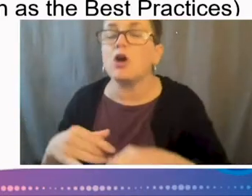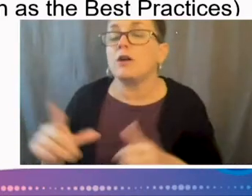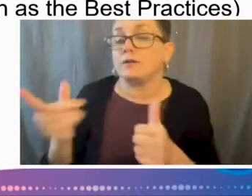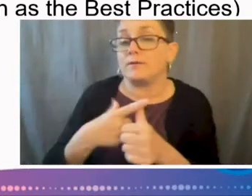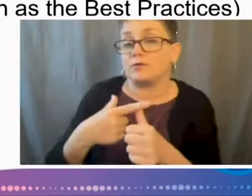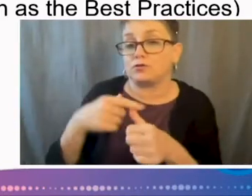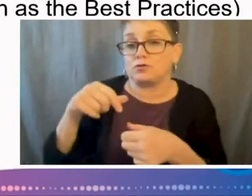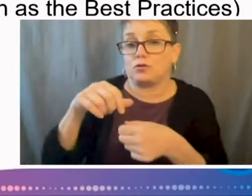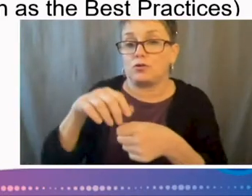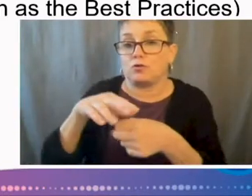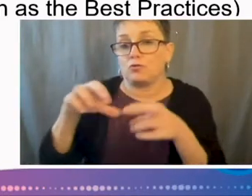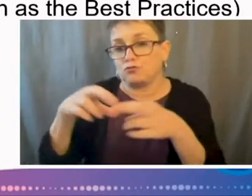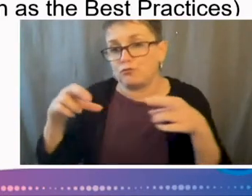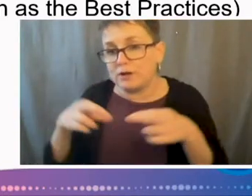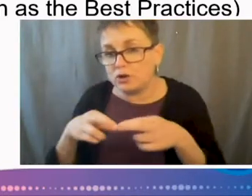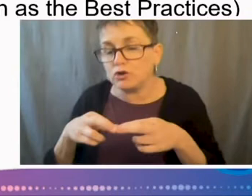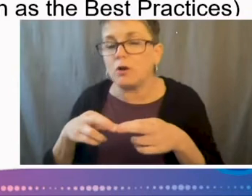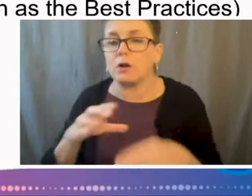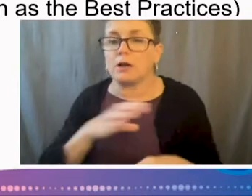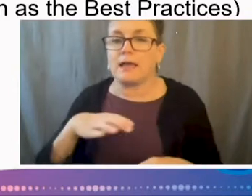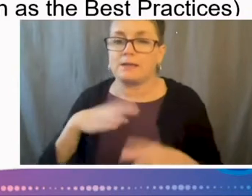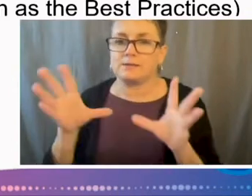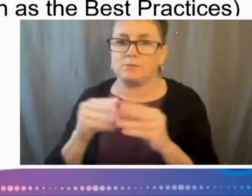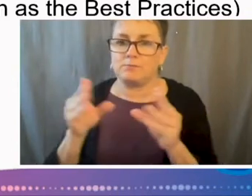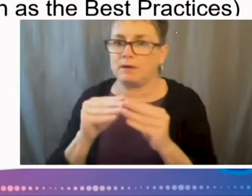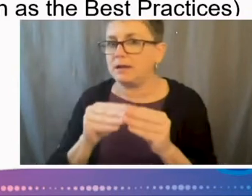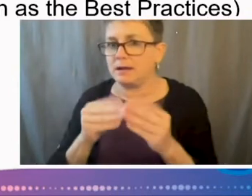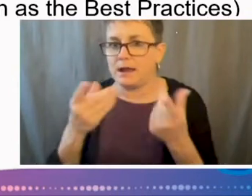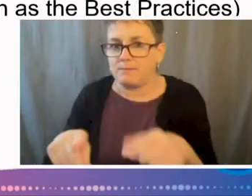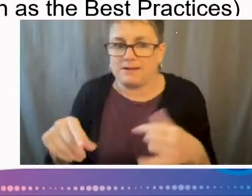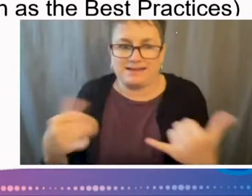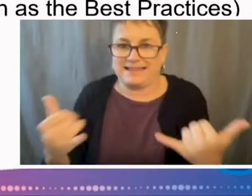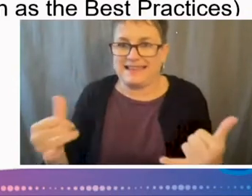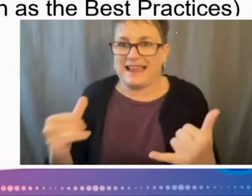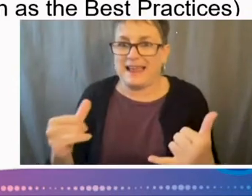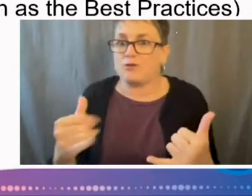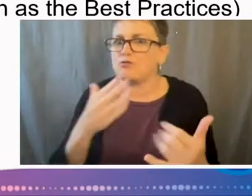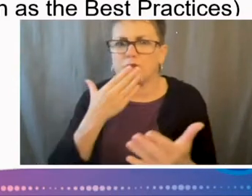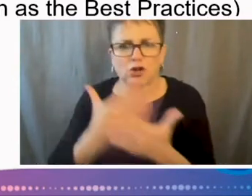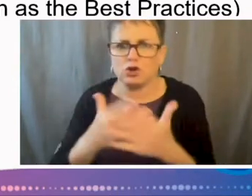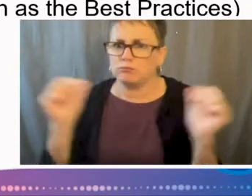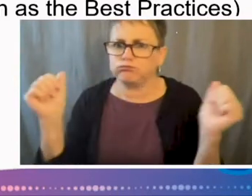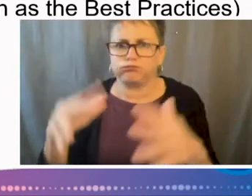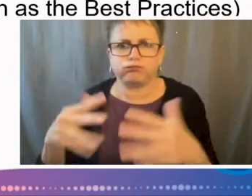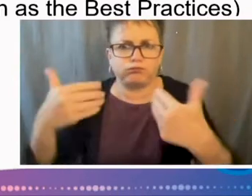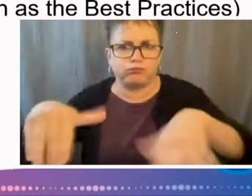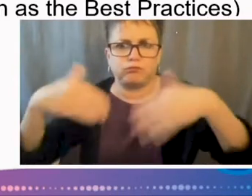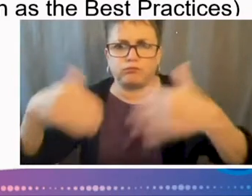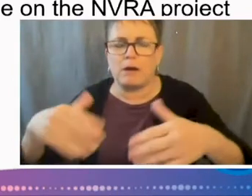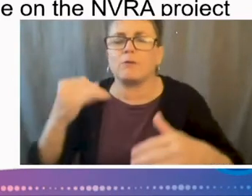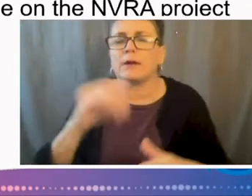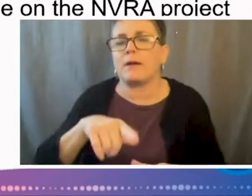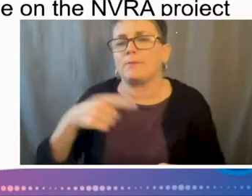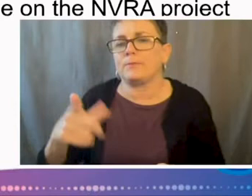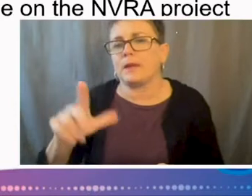today, and we had a really good turnout. And I will turn it over to Alphabet. Hi,